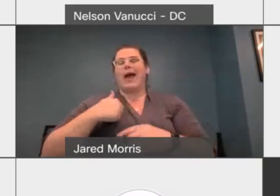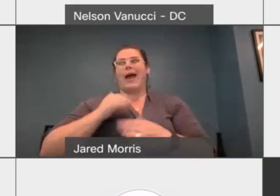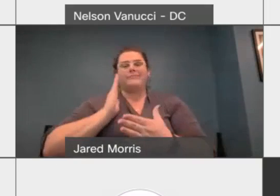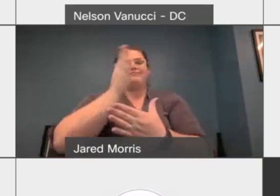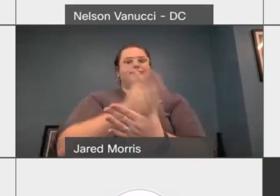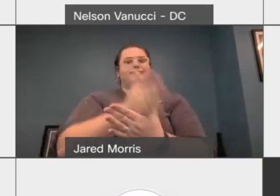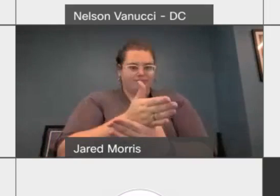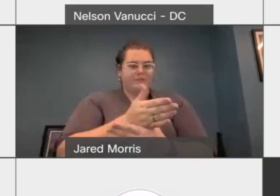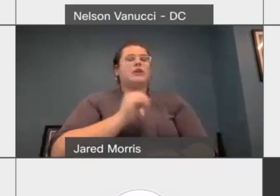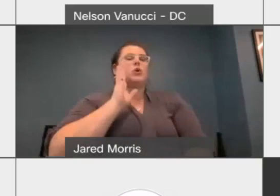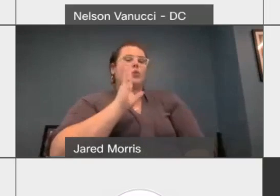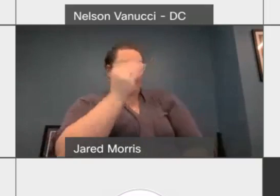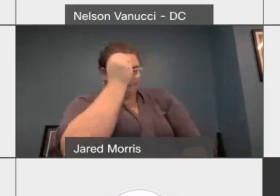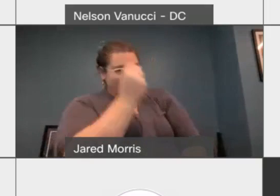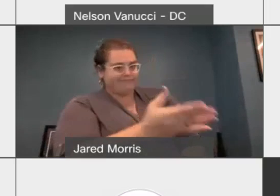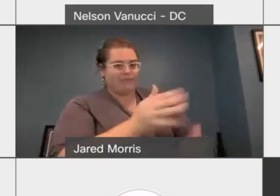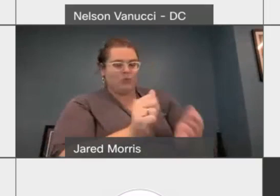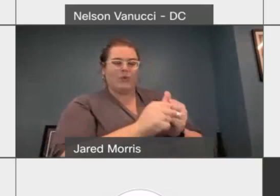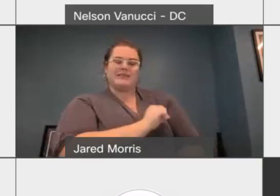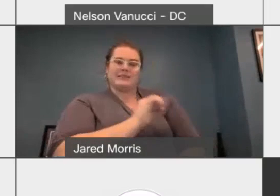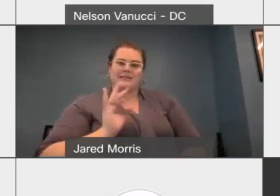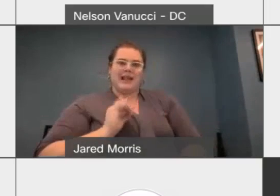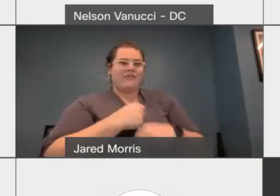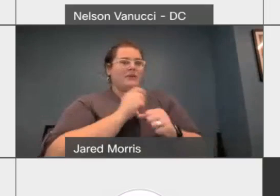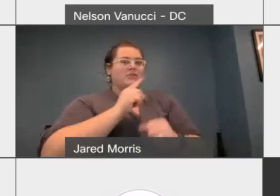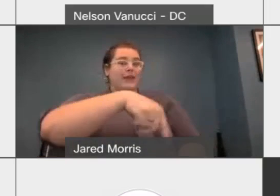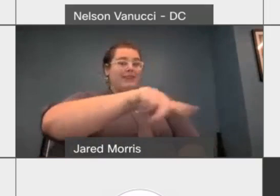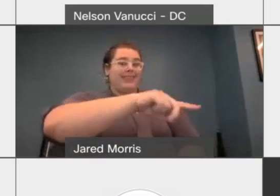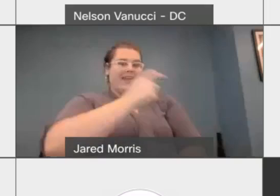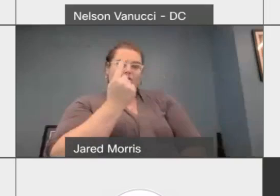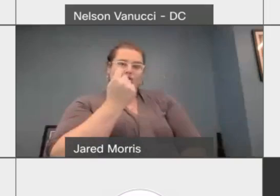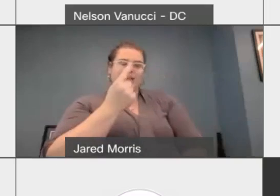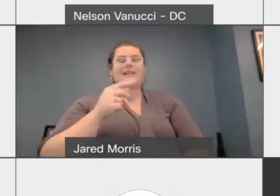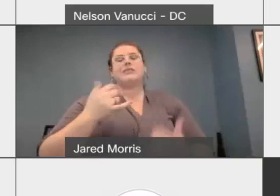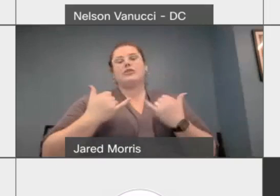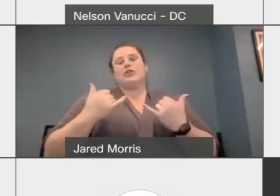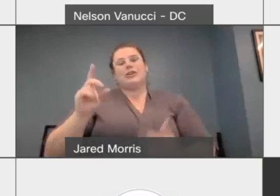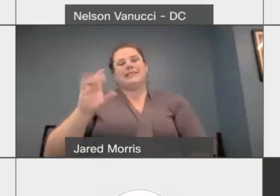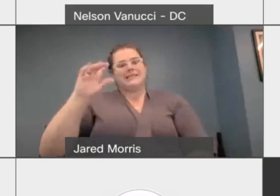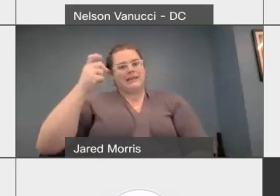to understand what the current requirements are.